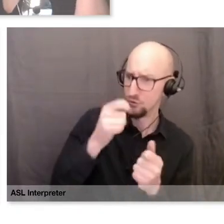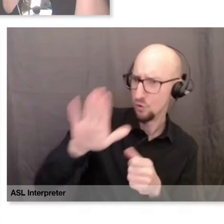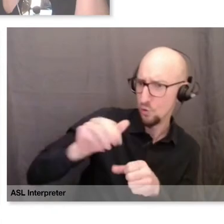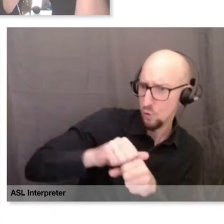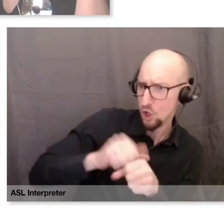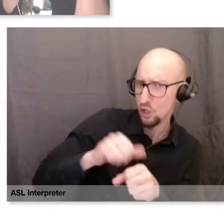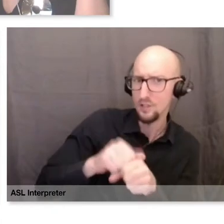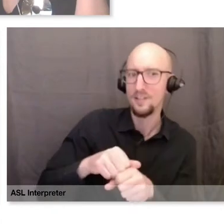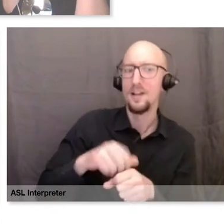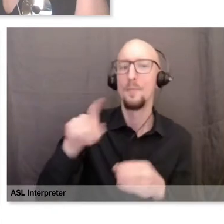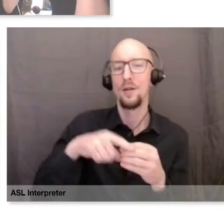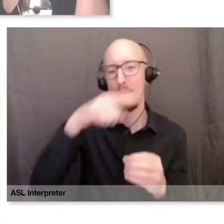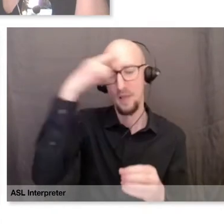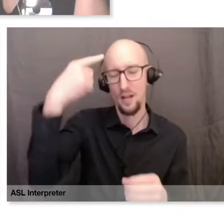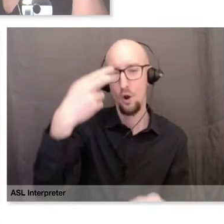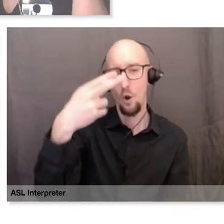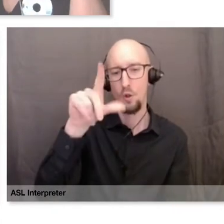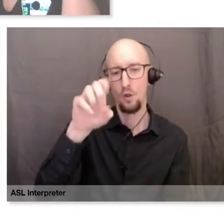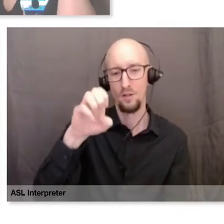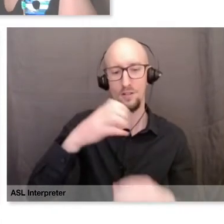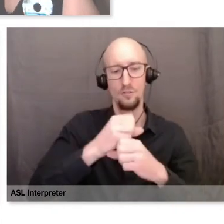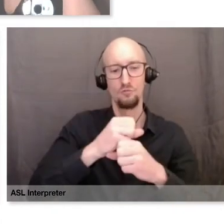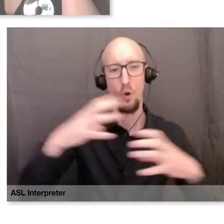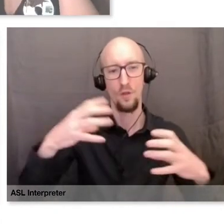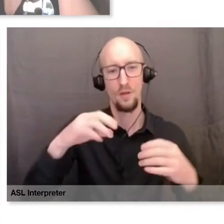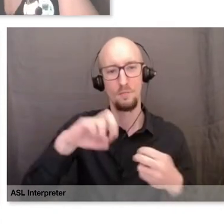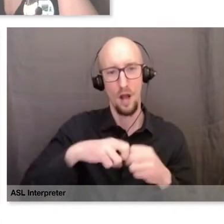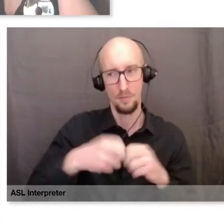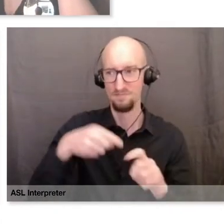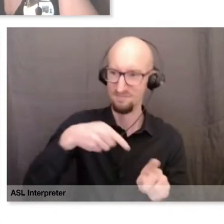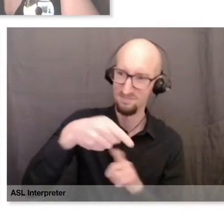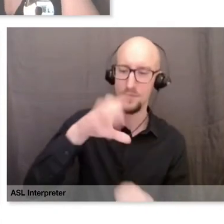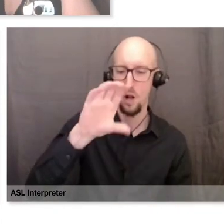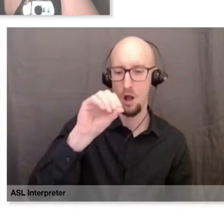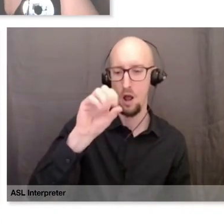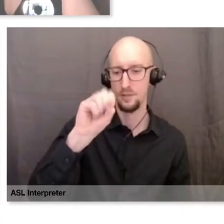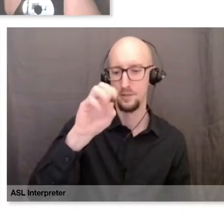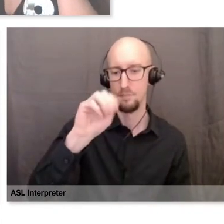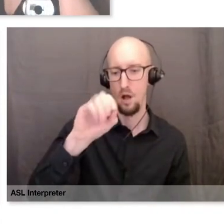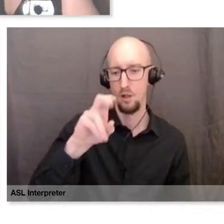hole growth problem in cosmology and thinking about that through